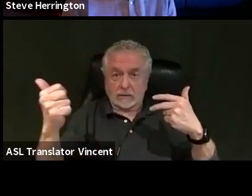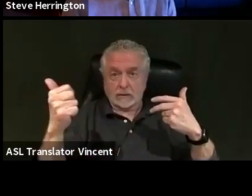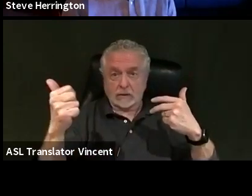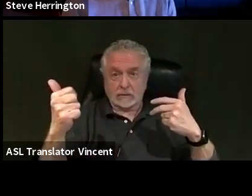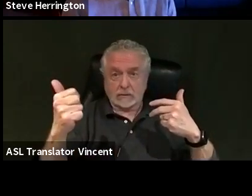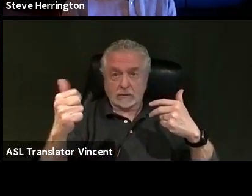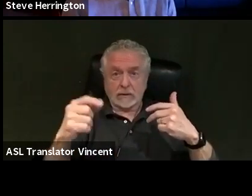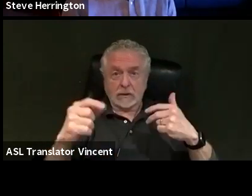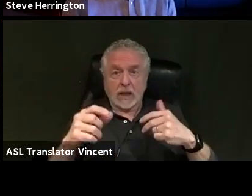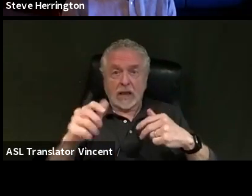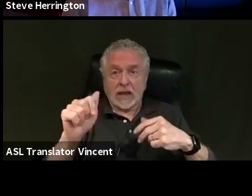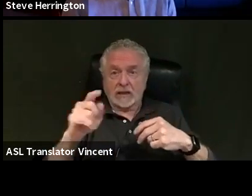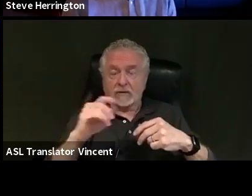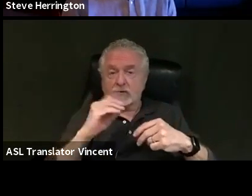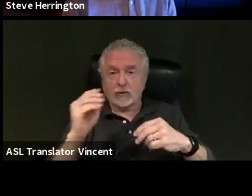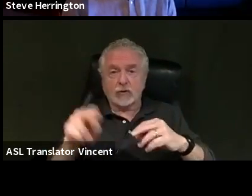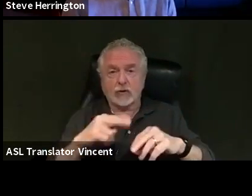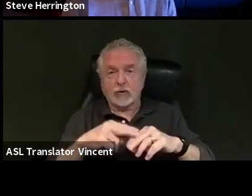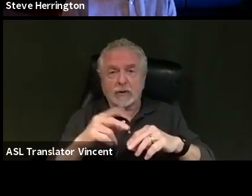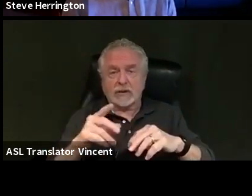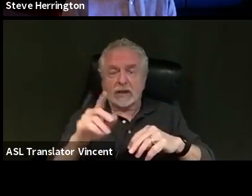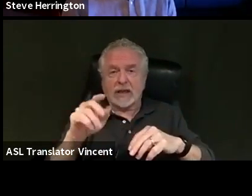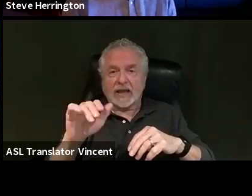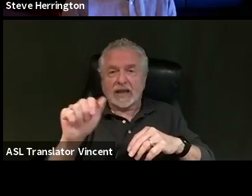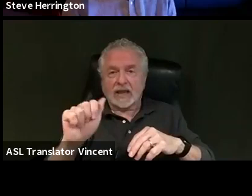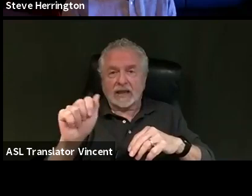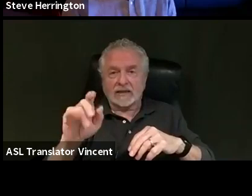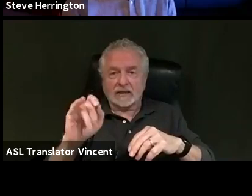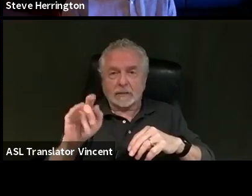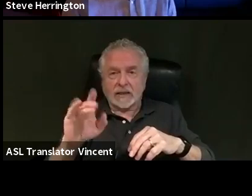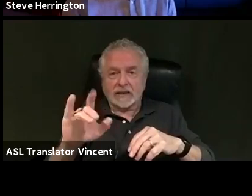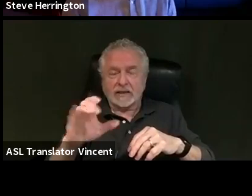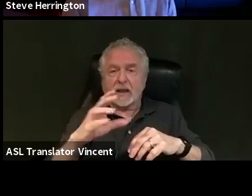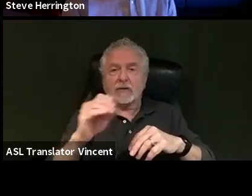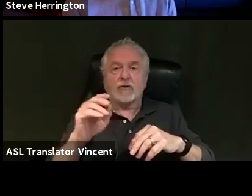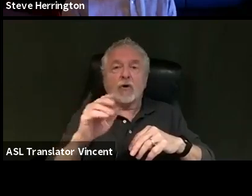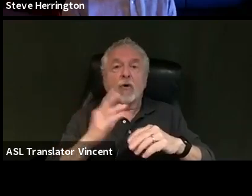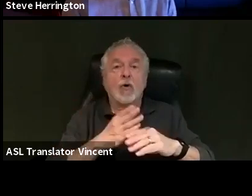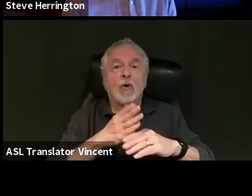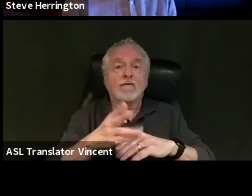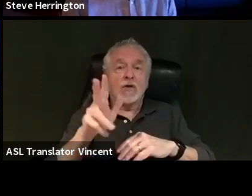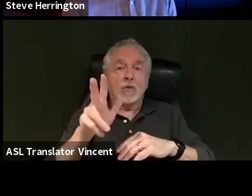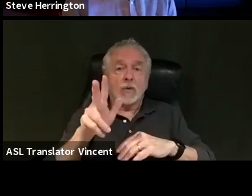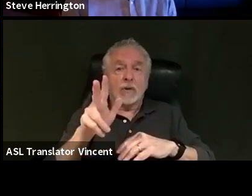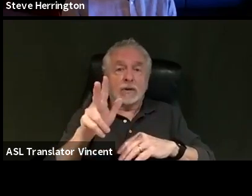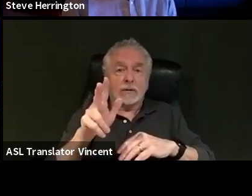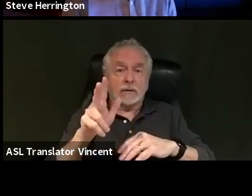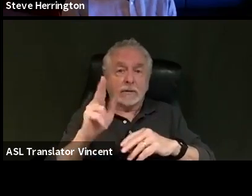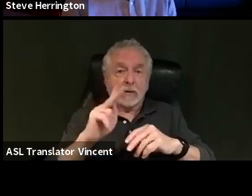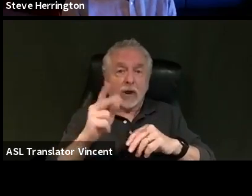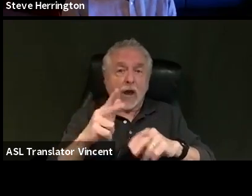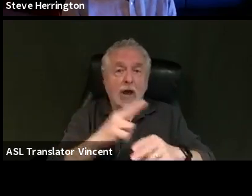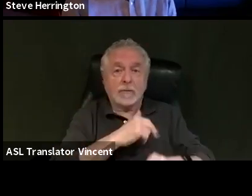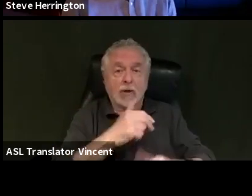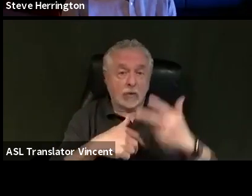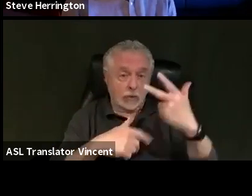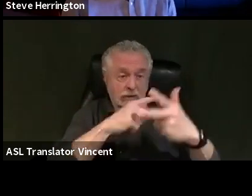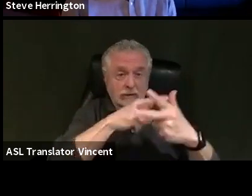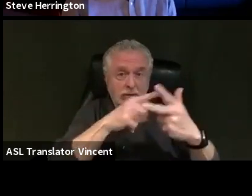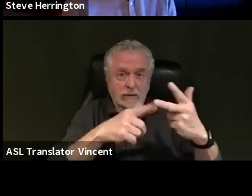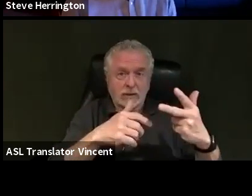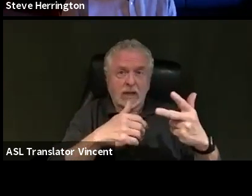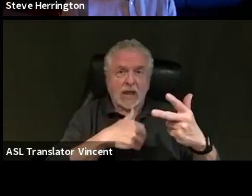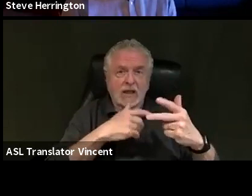either asymptomatic or minimally symptomatic. And of those 3 people who were hospitalized, all 3